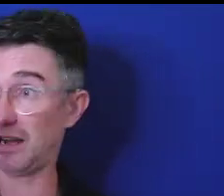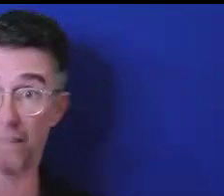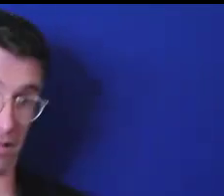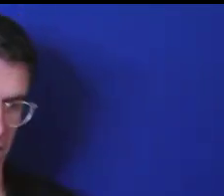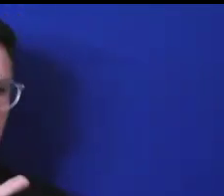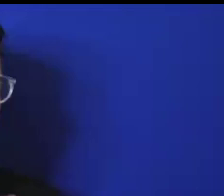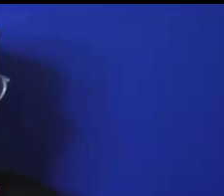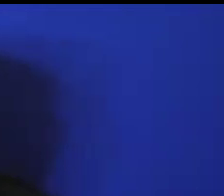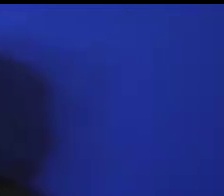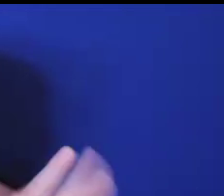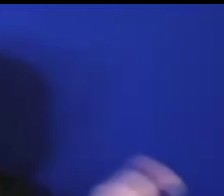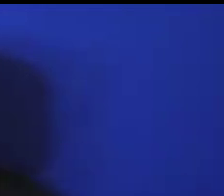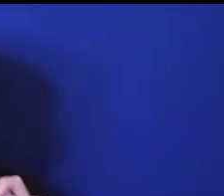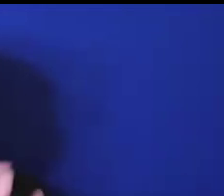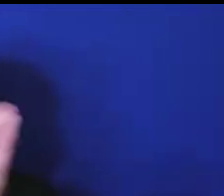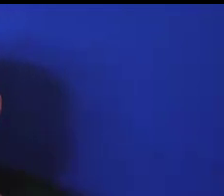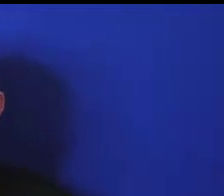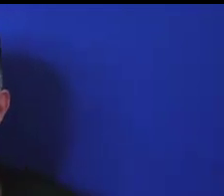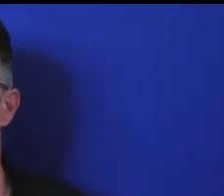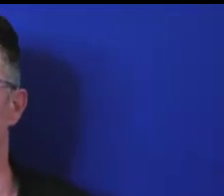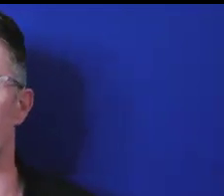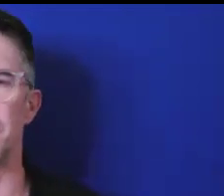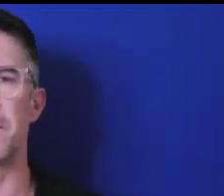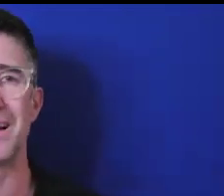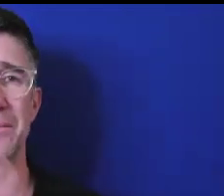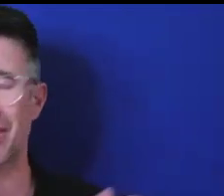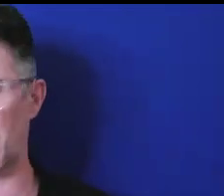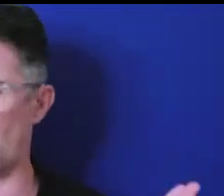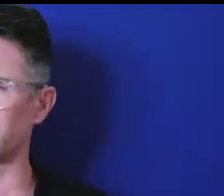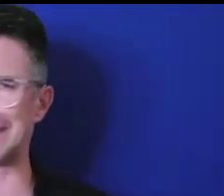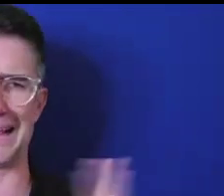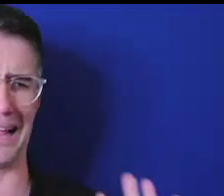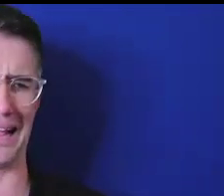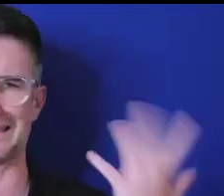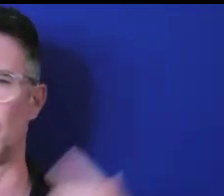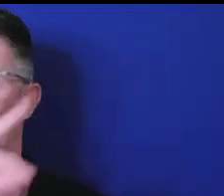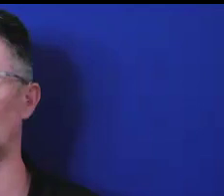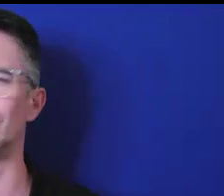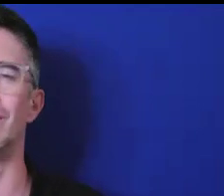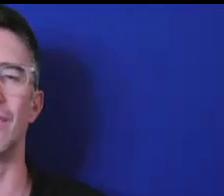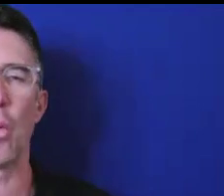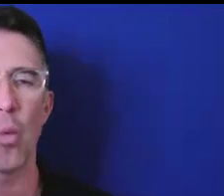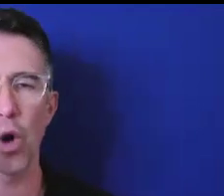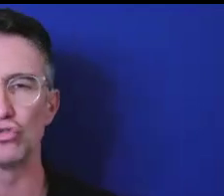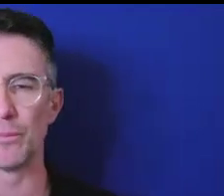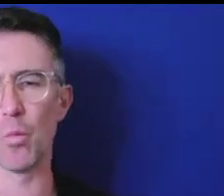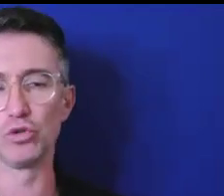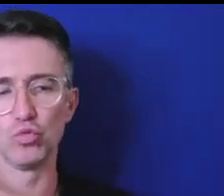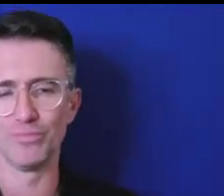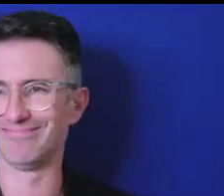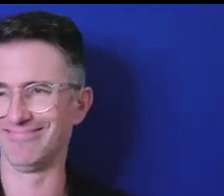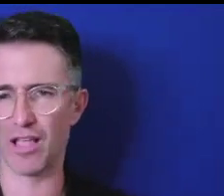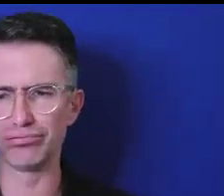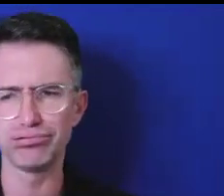or this one? Is it, when actually there are a lot of questions related to capacity of staff at local level, level